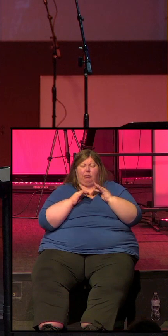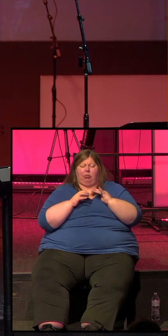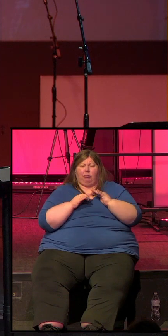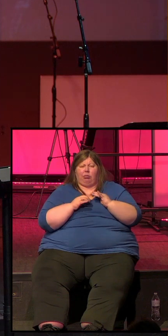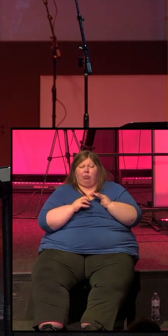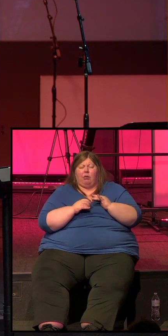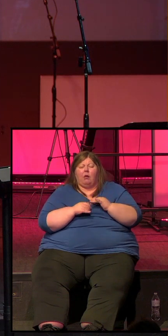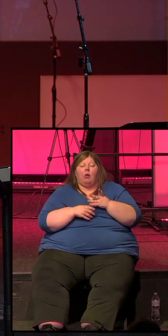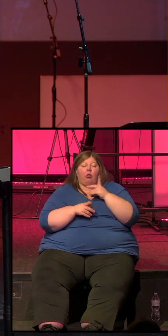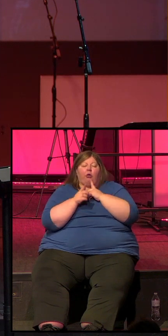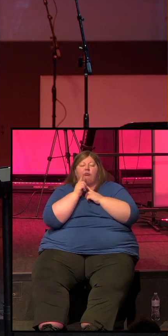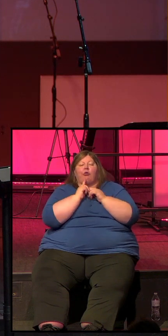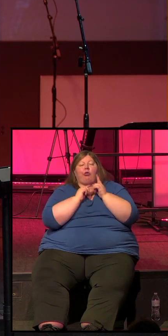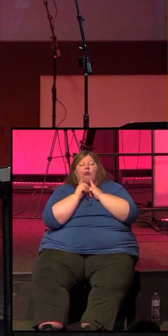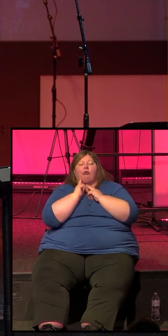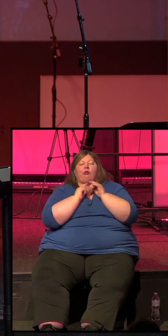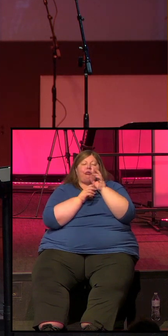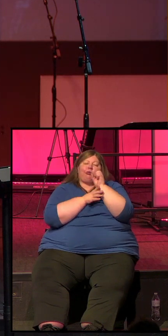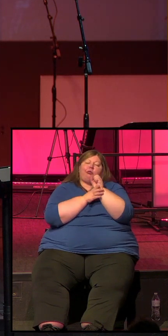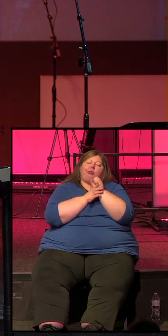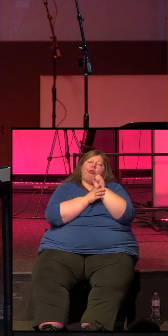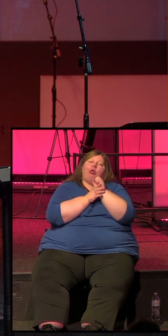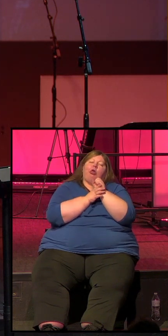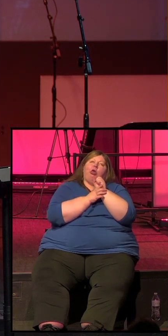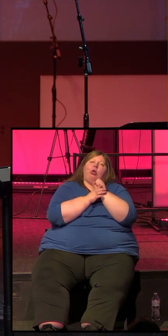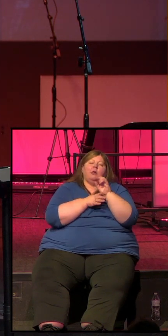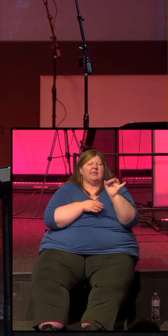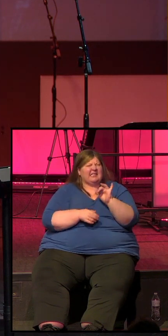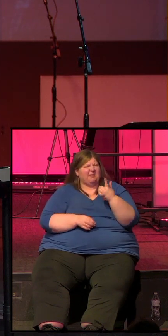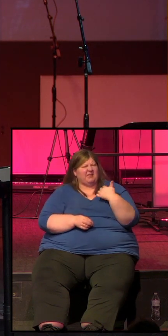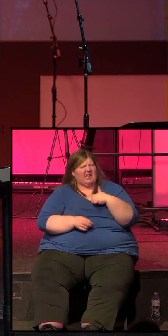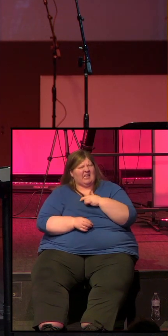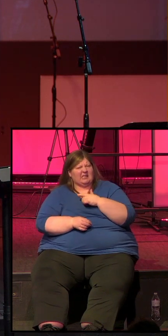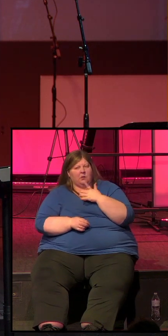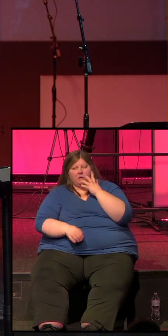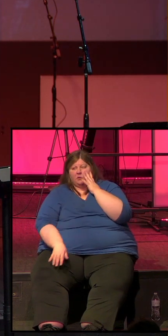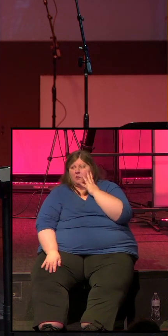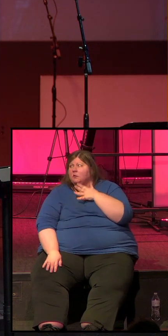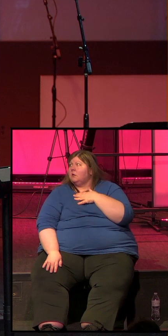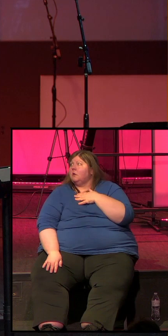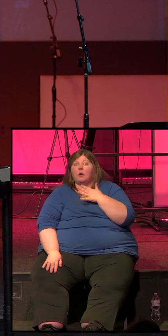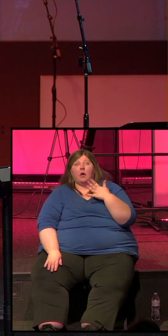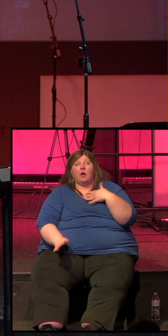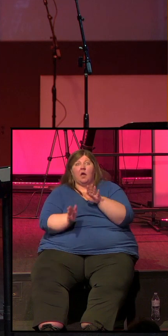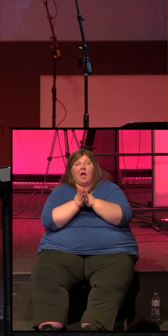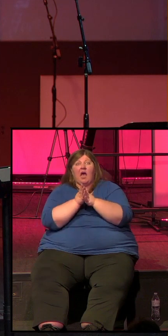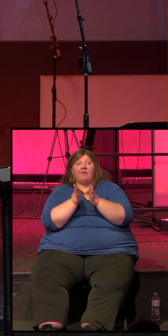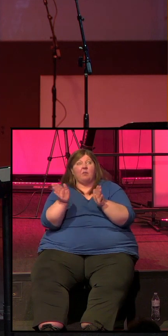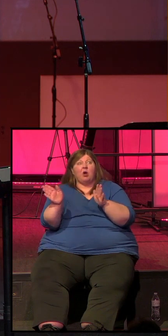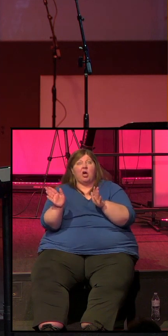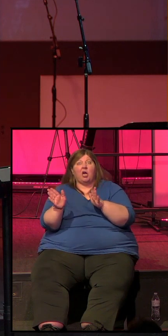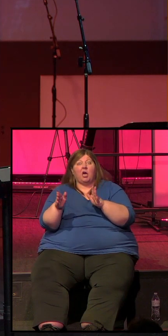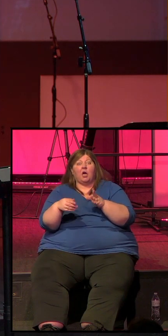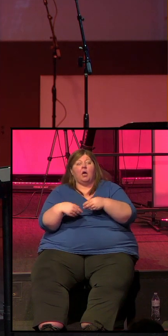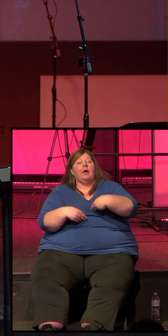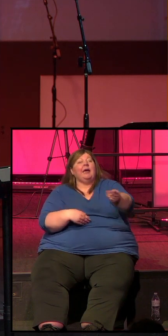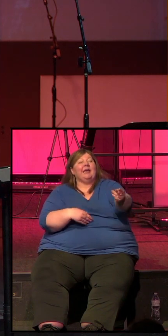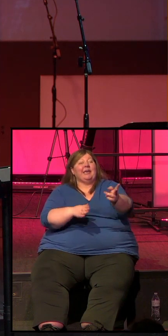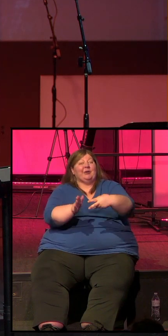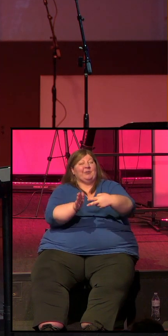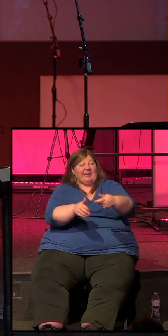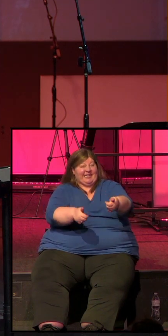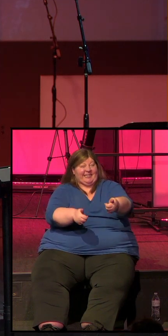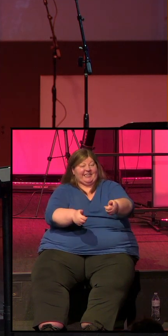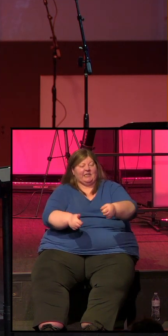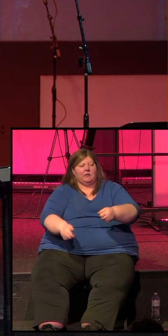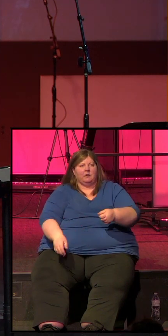to drink water and starting to breathe. It's the equivalent of us going, I got a book. Read this, right?